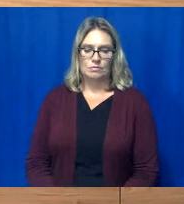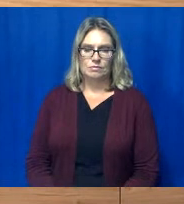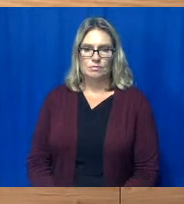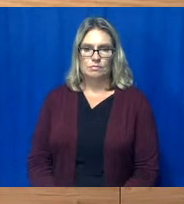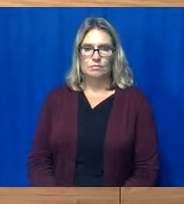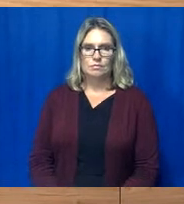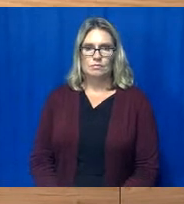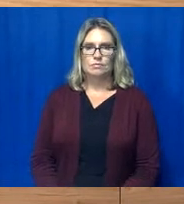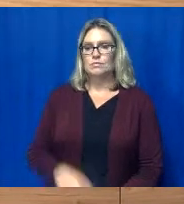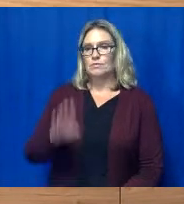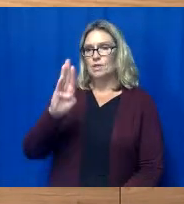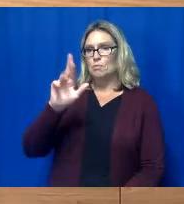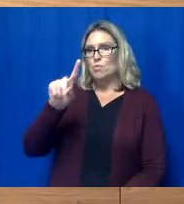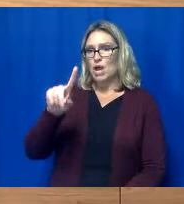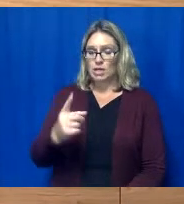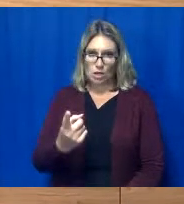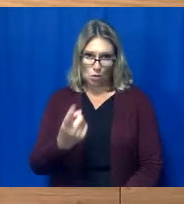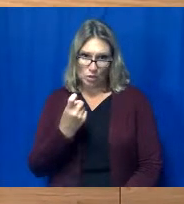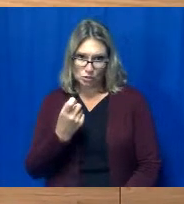Brad, do you have any questions?